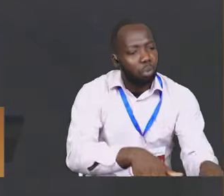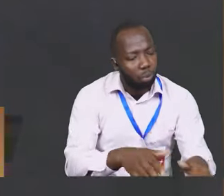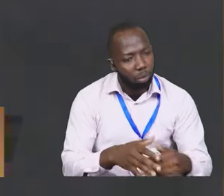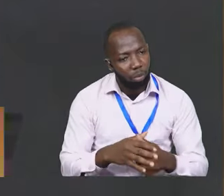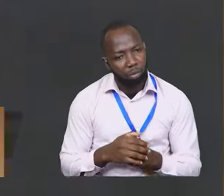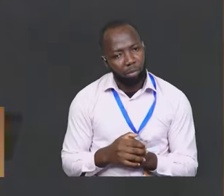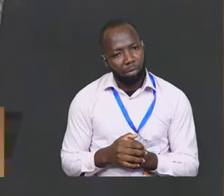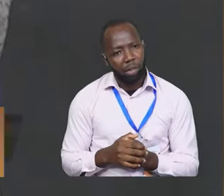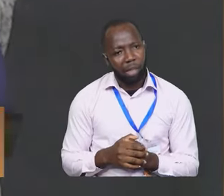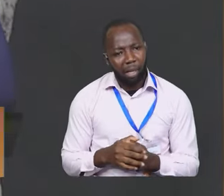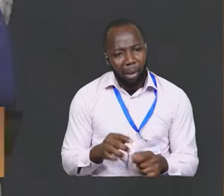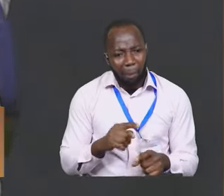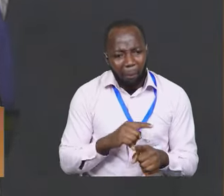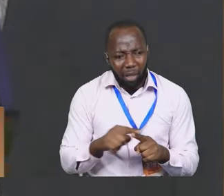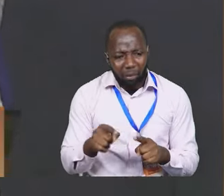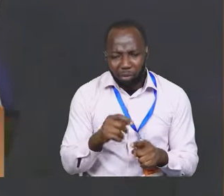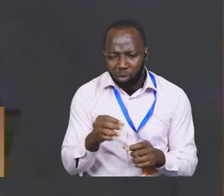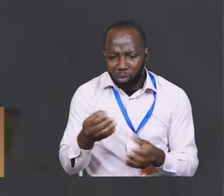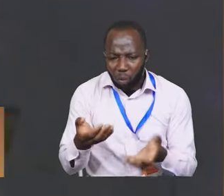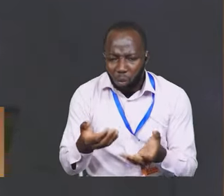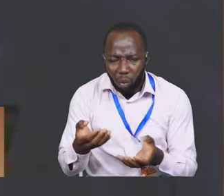dead.